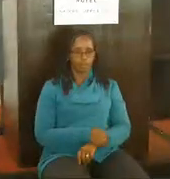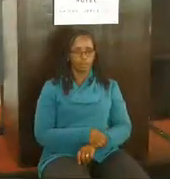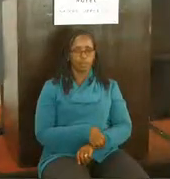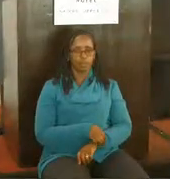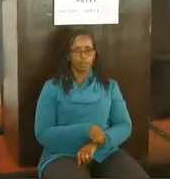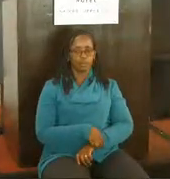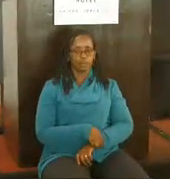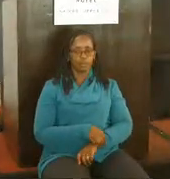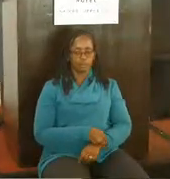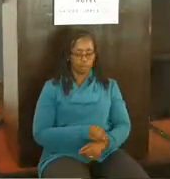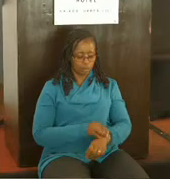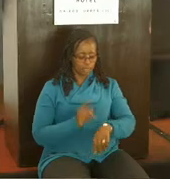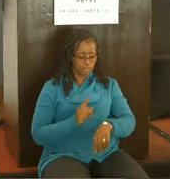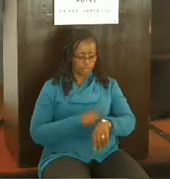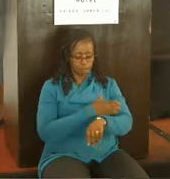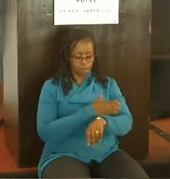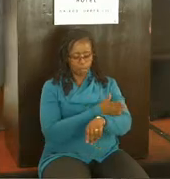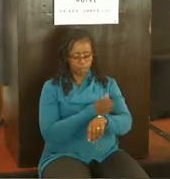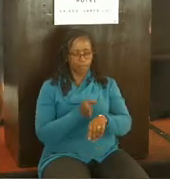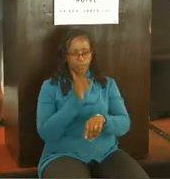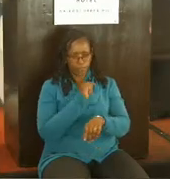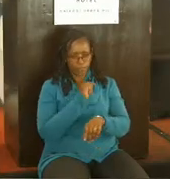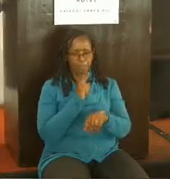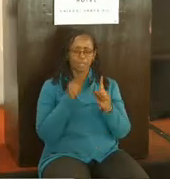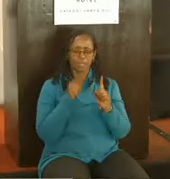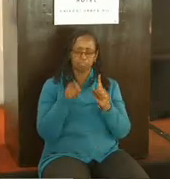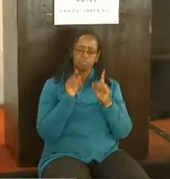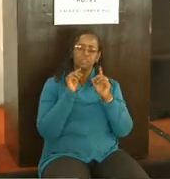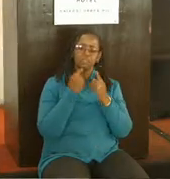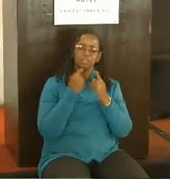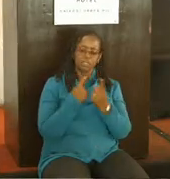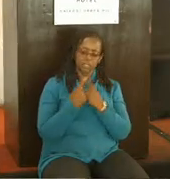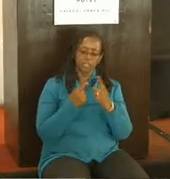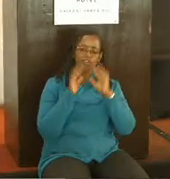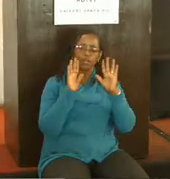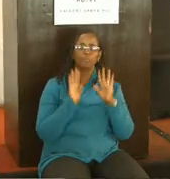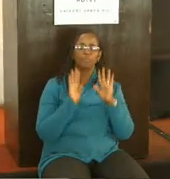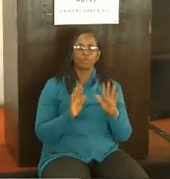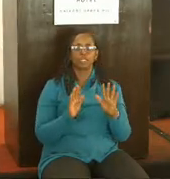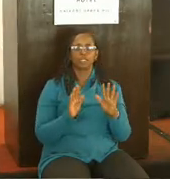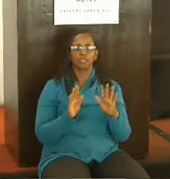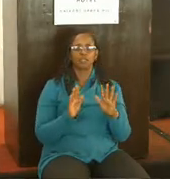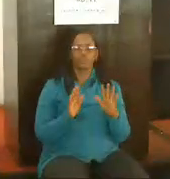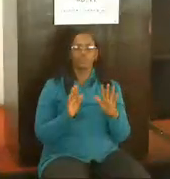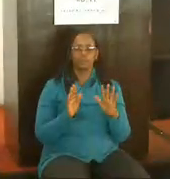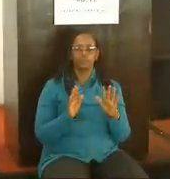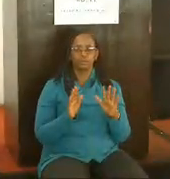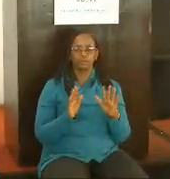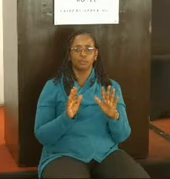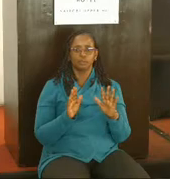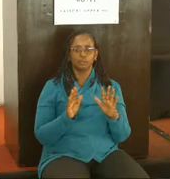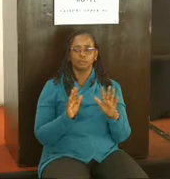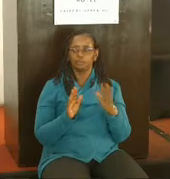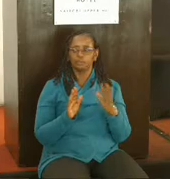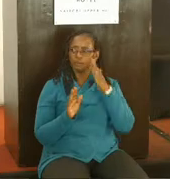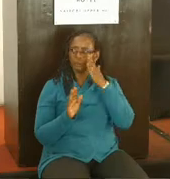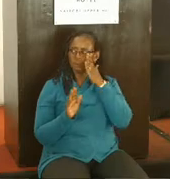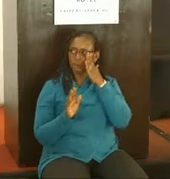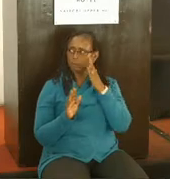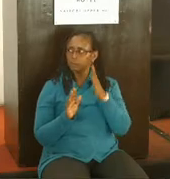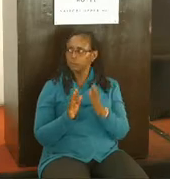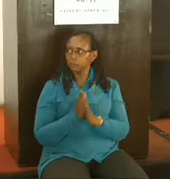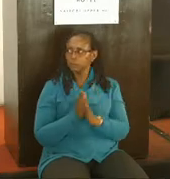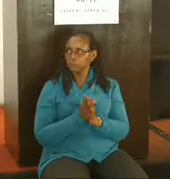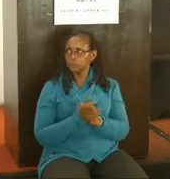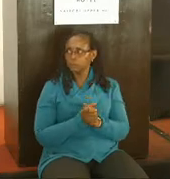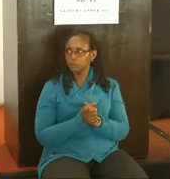it is still good because it was an important discussion and a discussion that had to be done so I want to